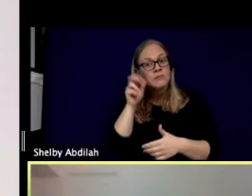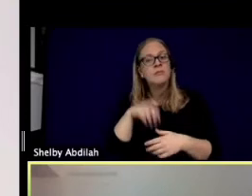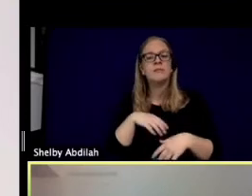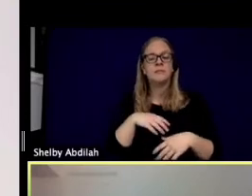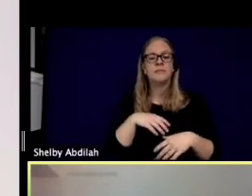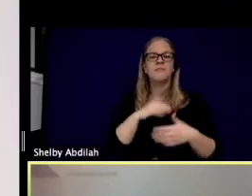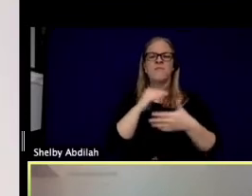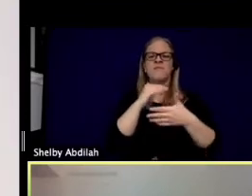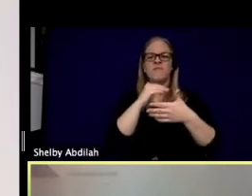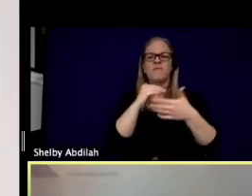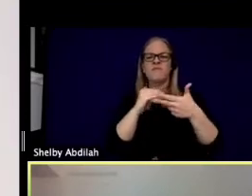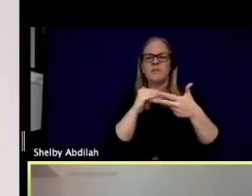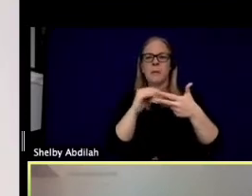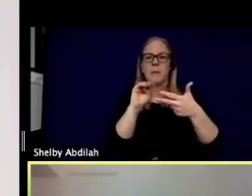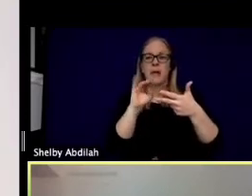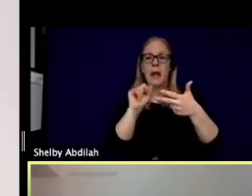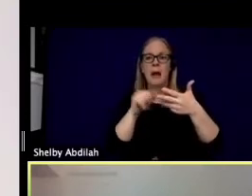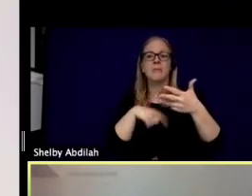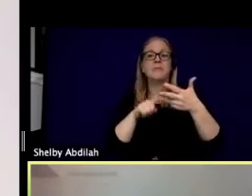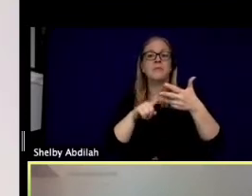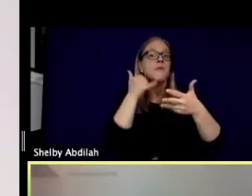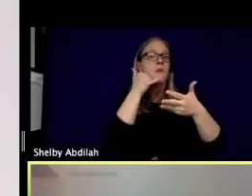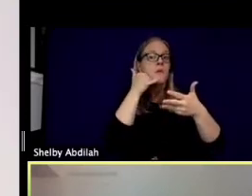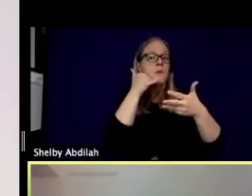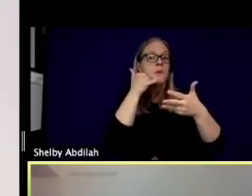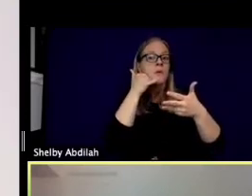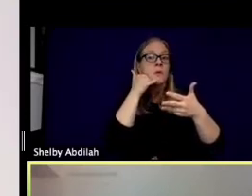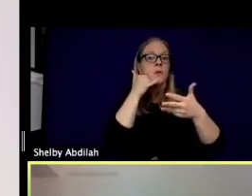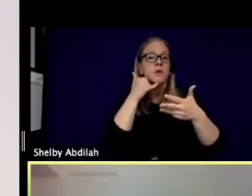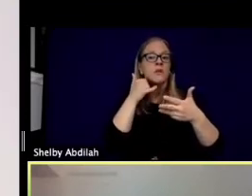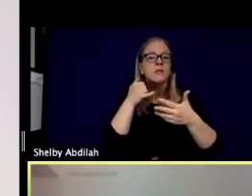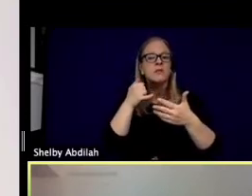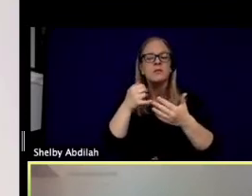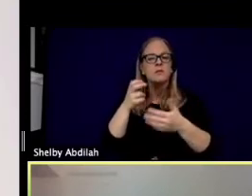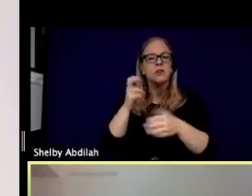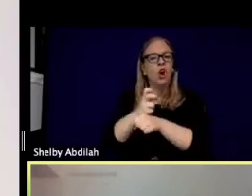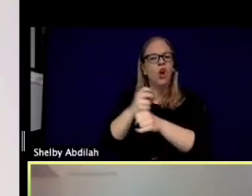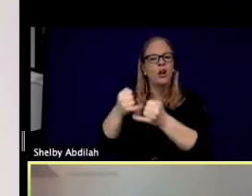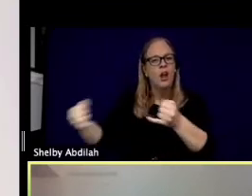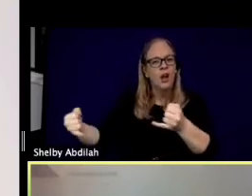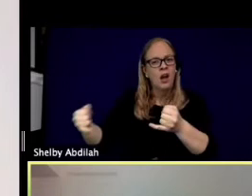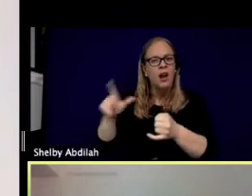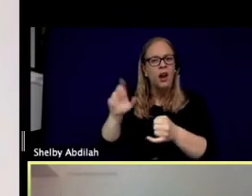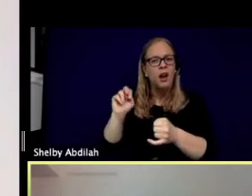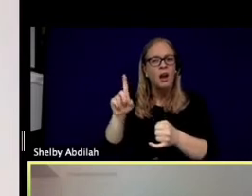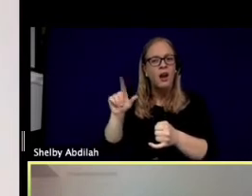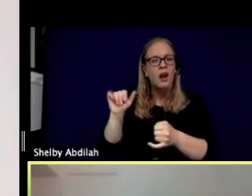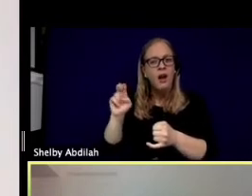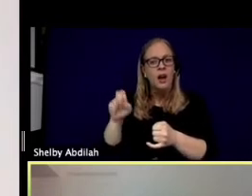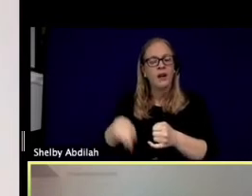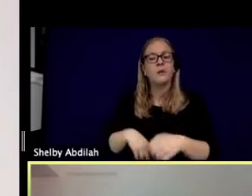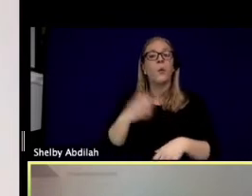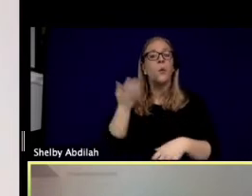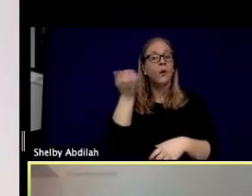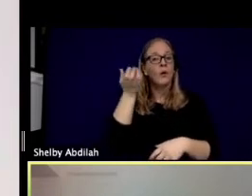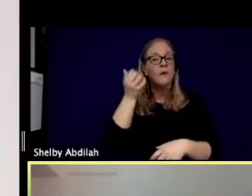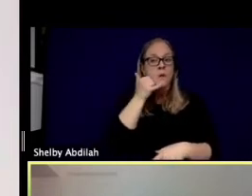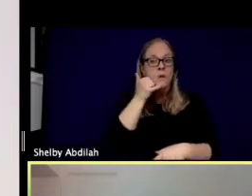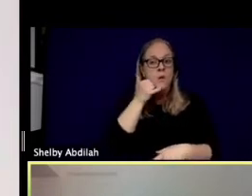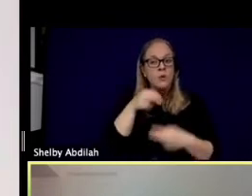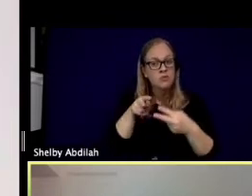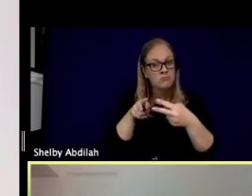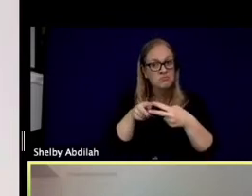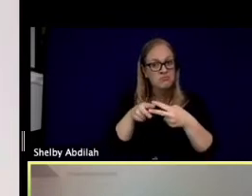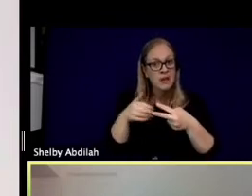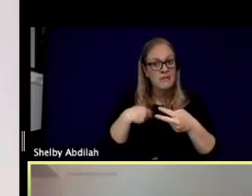Then the phone, whether it be a landline or cell phone, are you having issues on either of those? And then